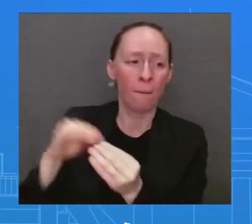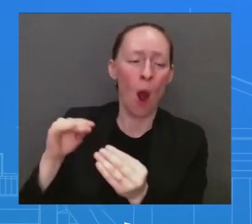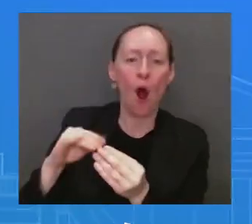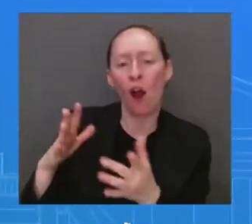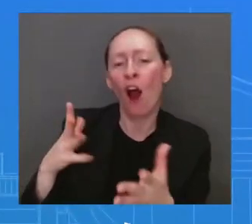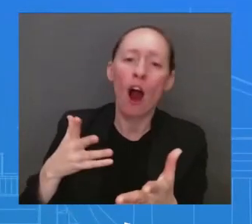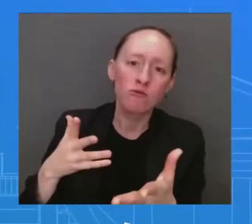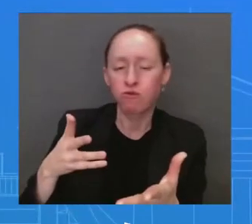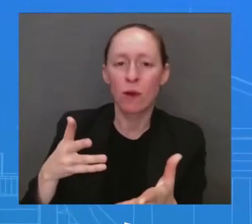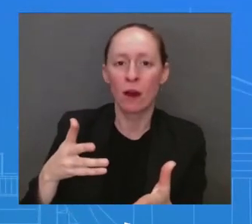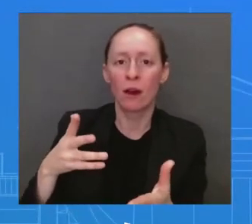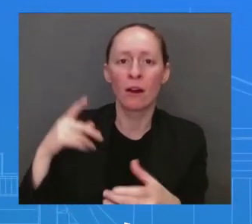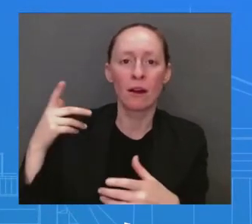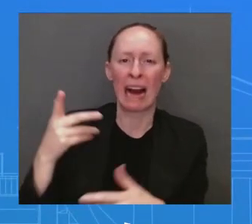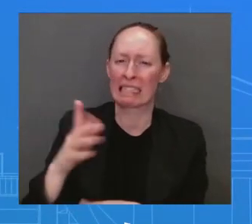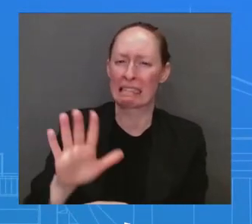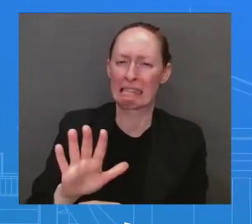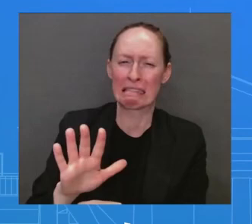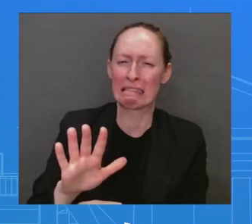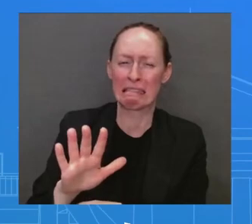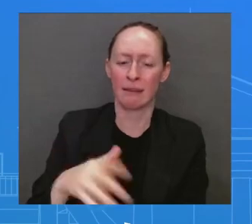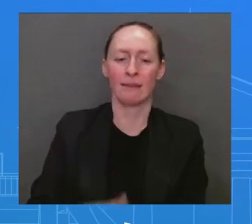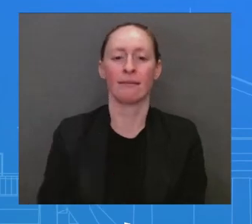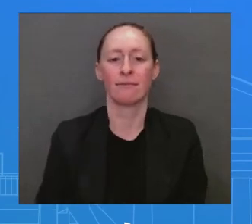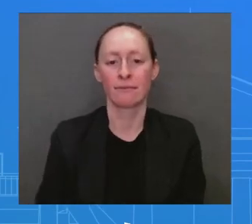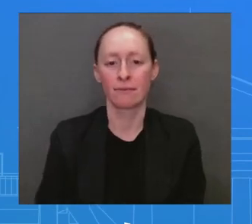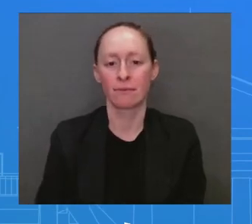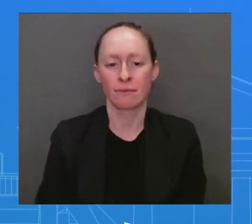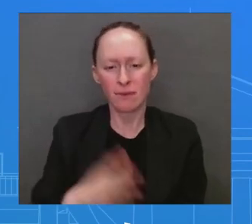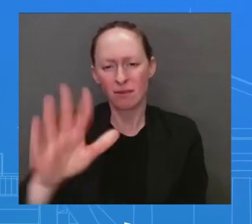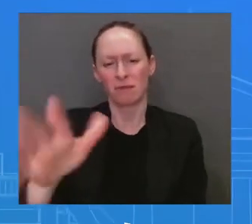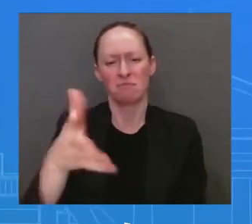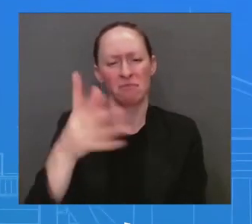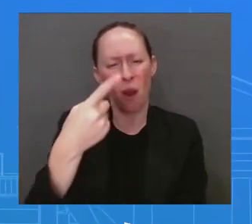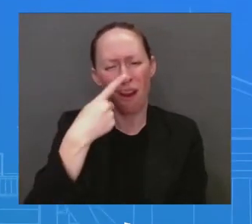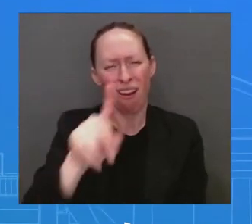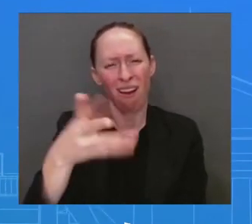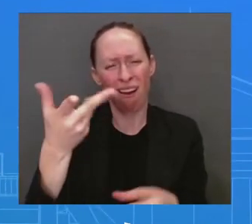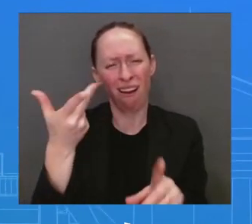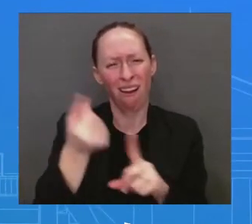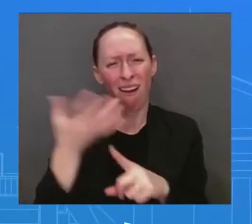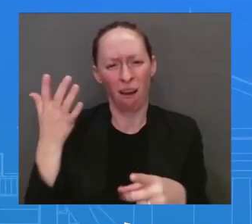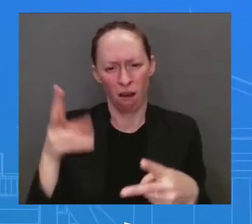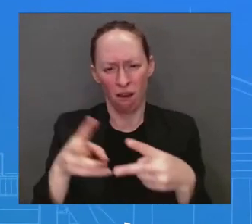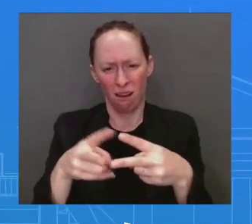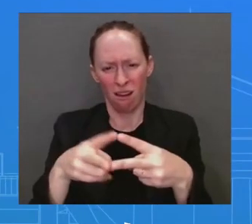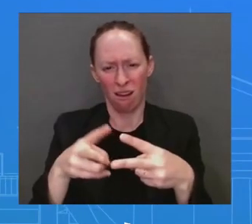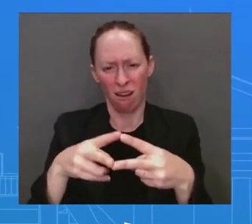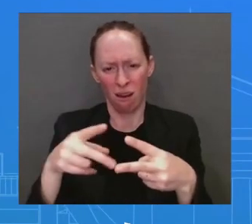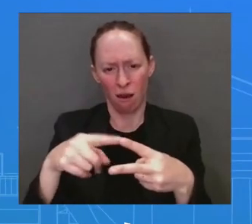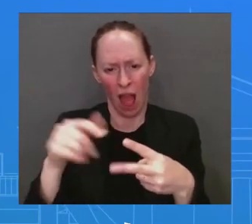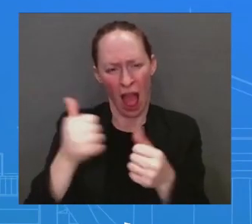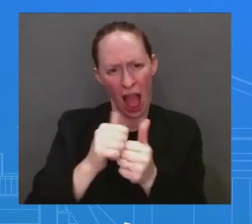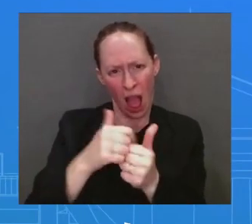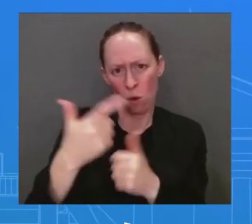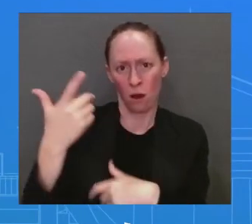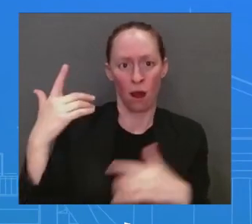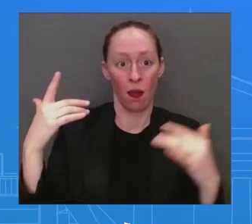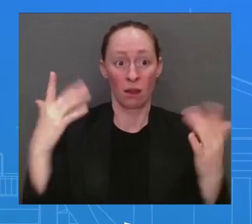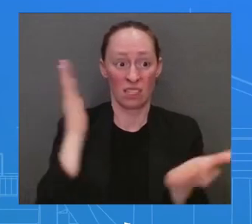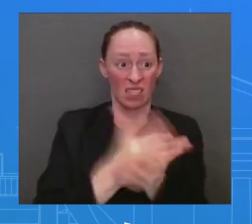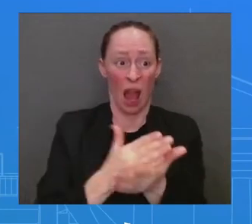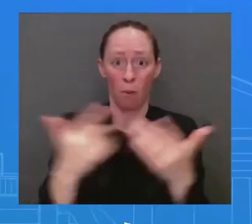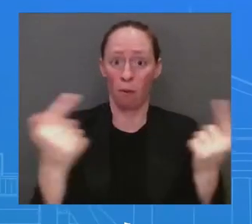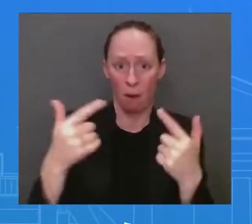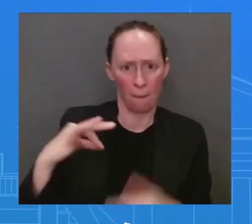a little bit how you would define the difference between a humanitarian pause? I mean, I think it's really, it's a question of duration and scope and size and that kind of thing. Got